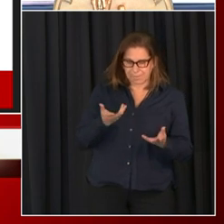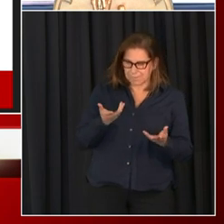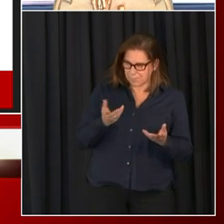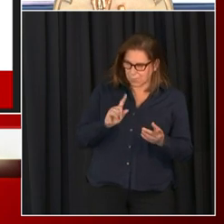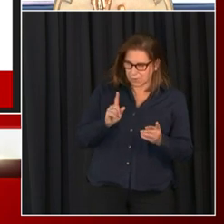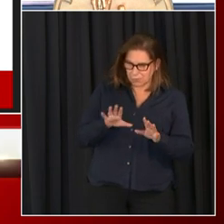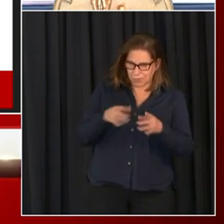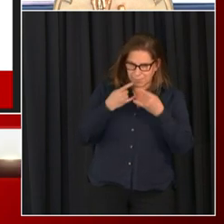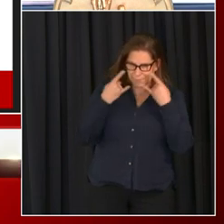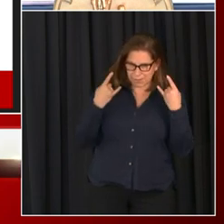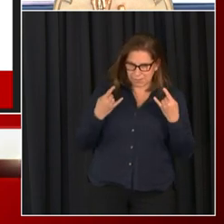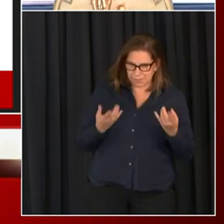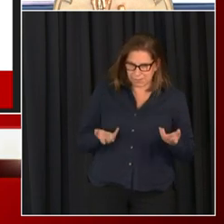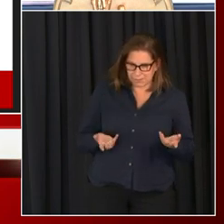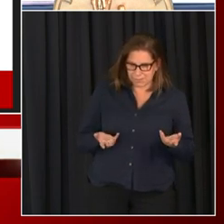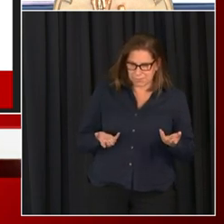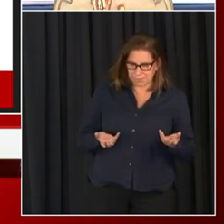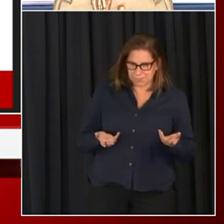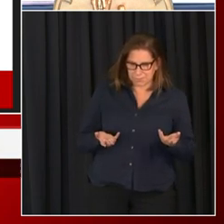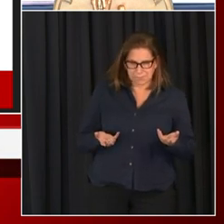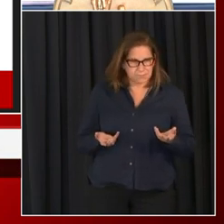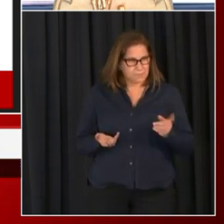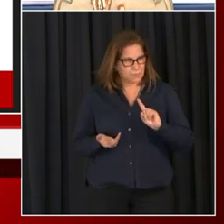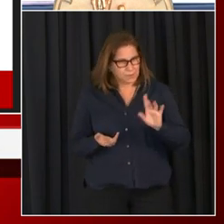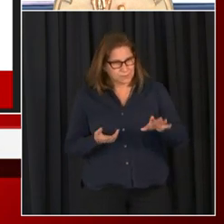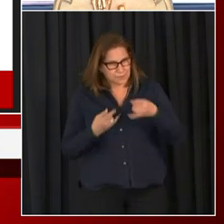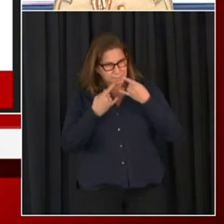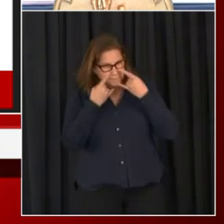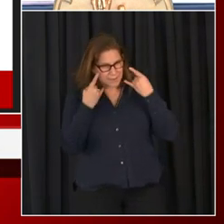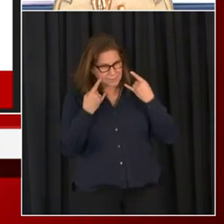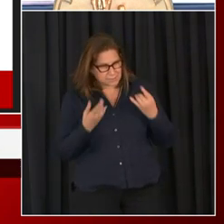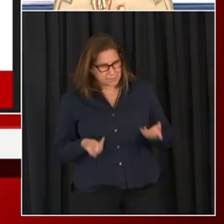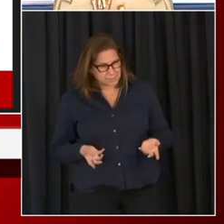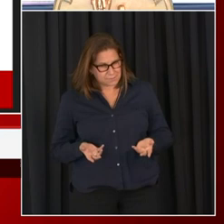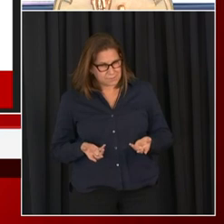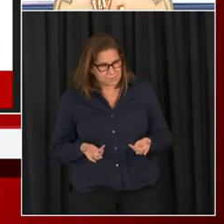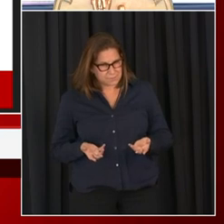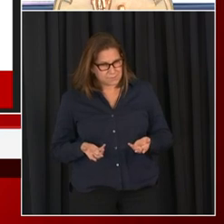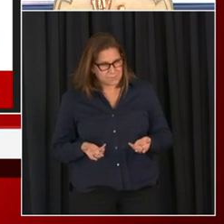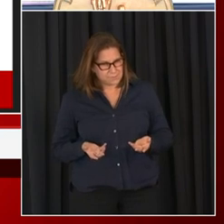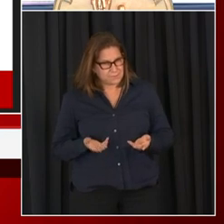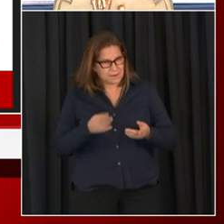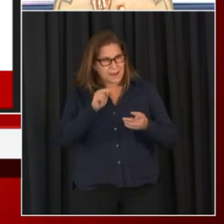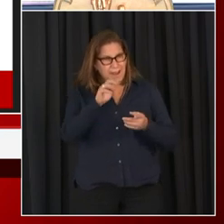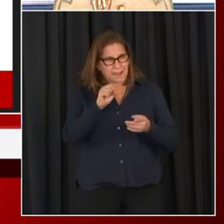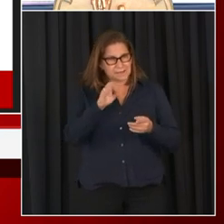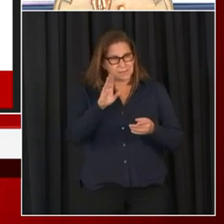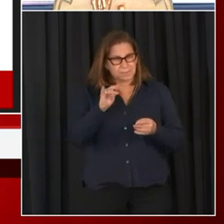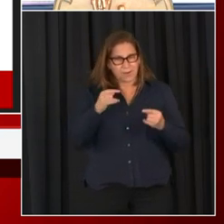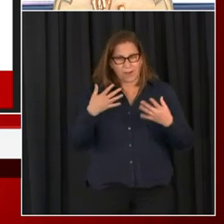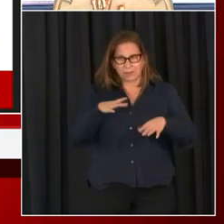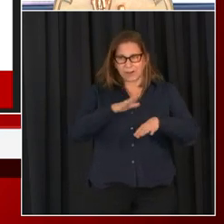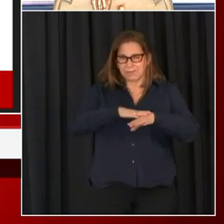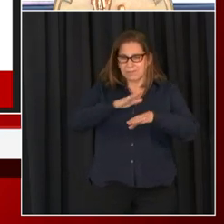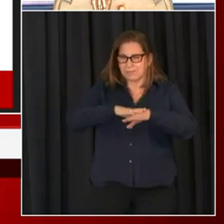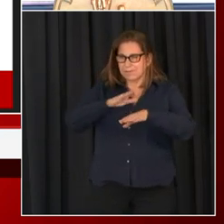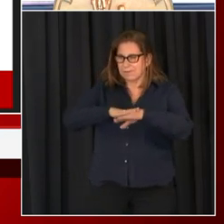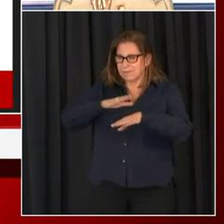myself, this is what Dr. Nesbitt is talking about when she says we go into the workplace and we can